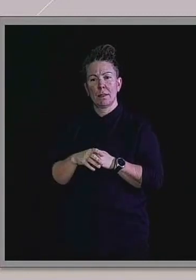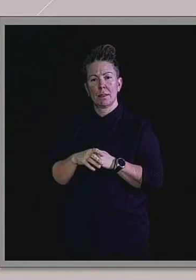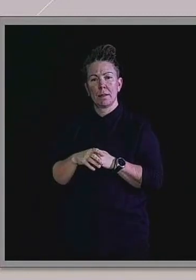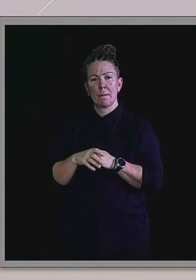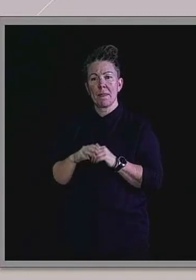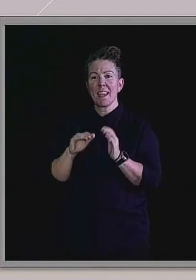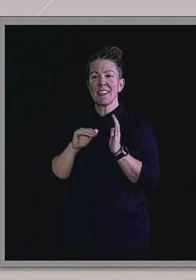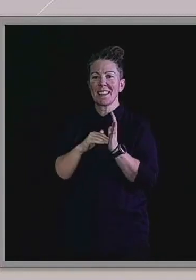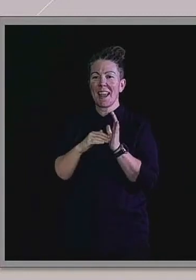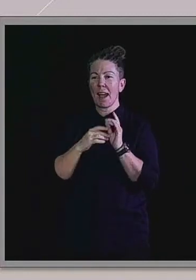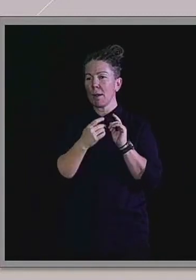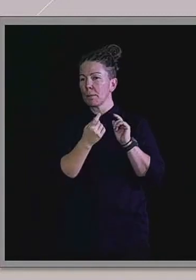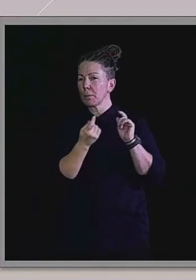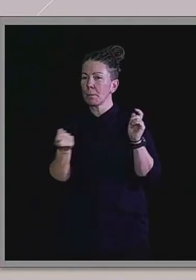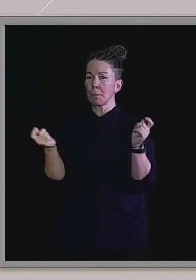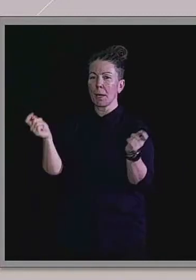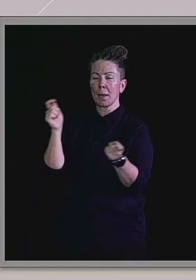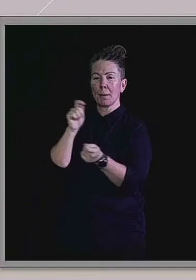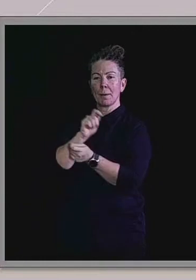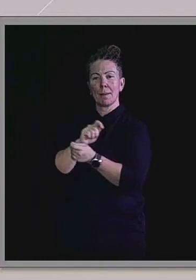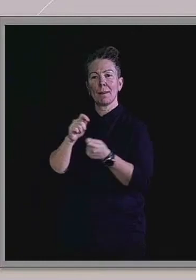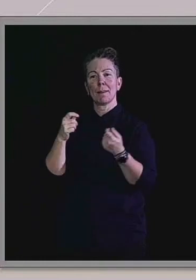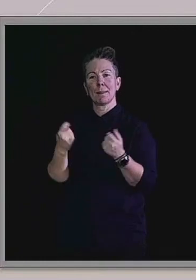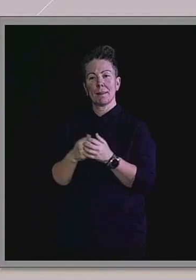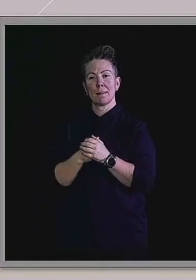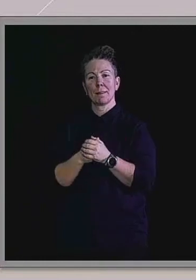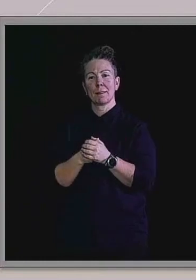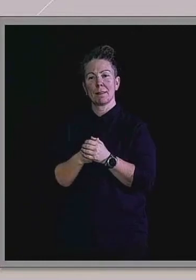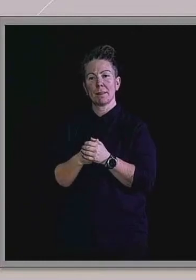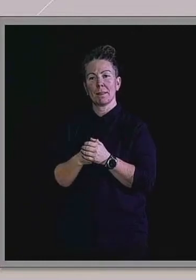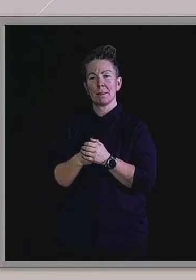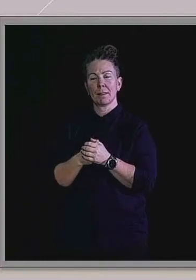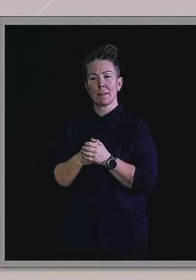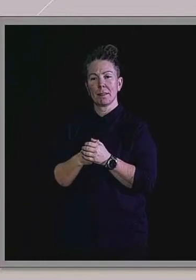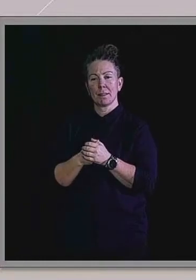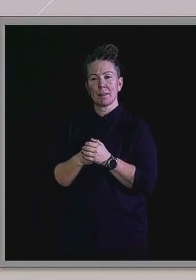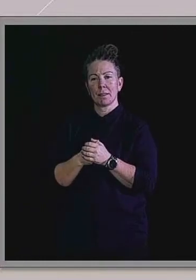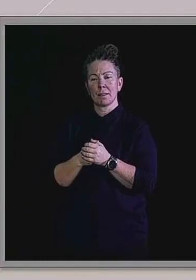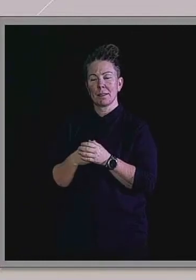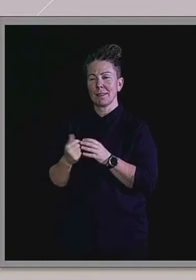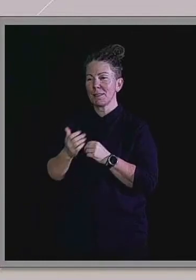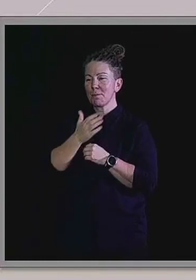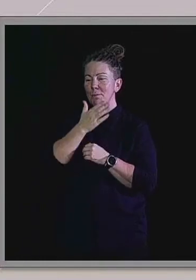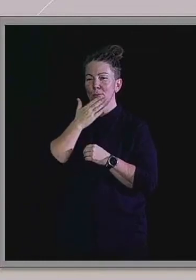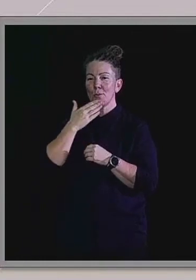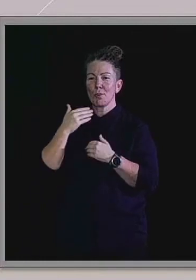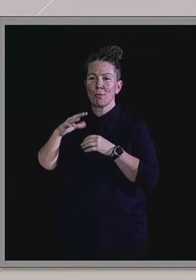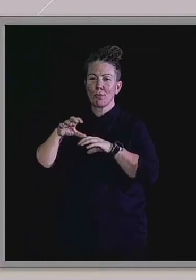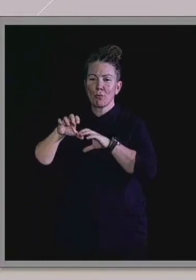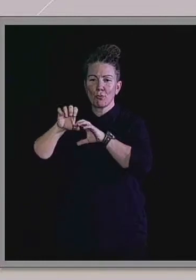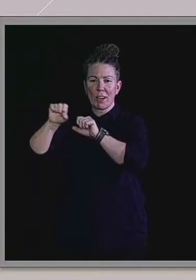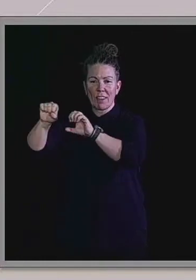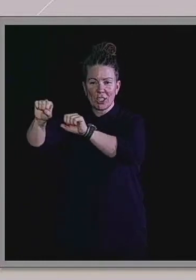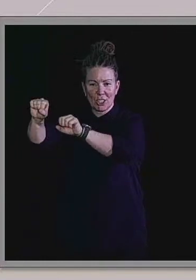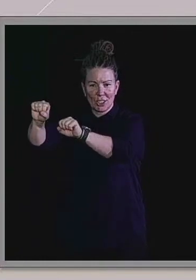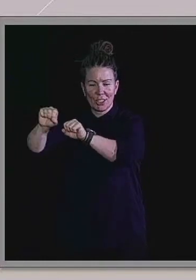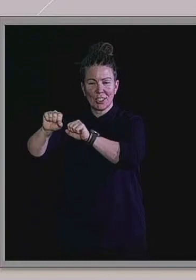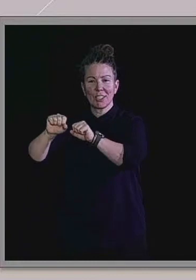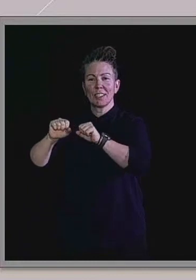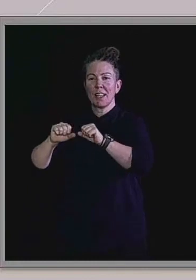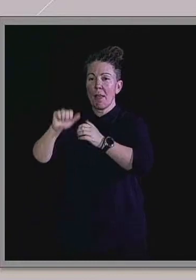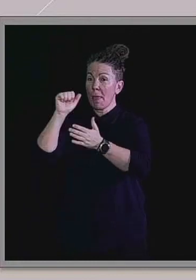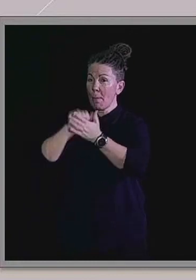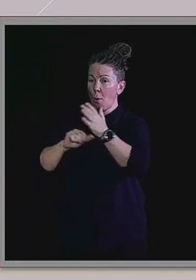now reimagined this and turned it onto the ground floor and done a beautiful renovation job. They bought the whole